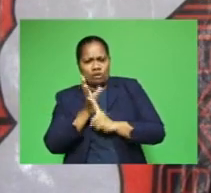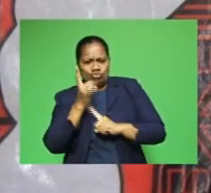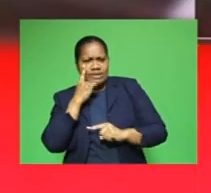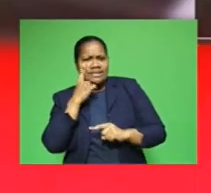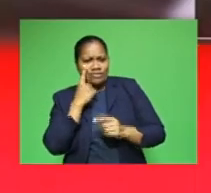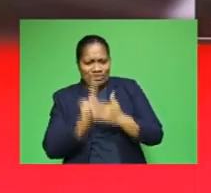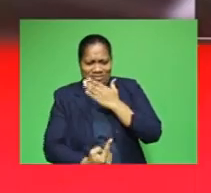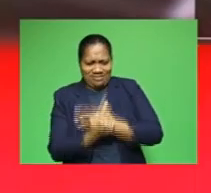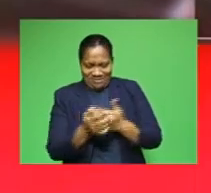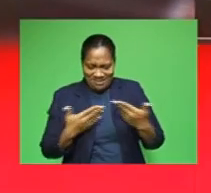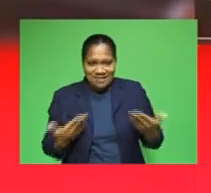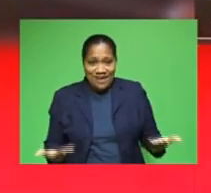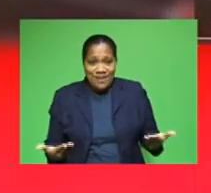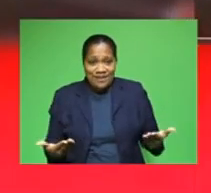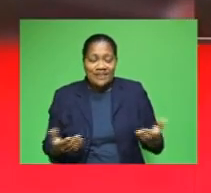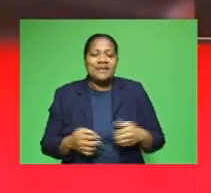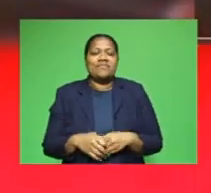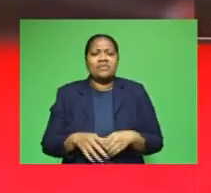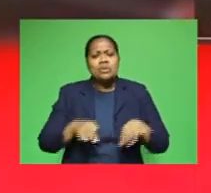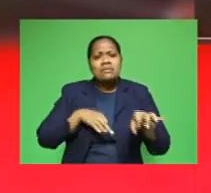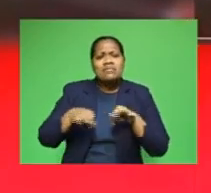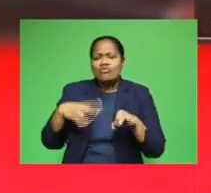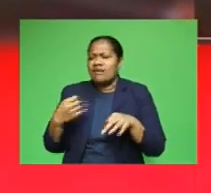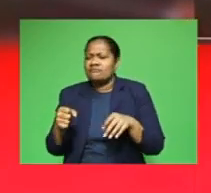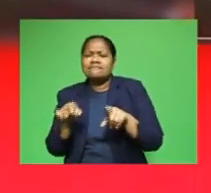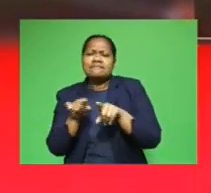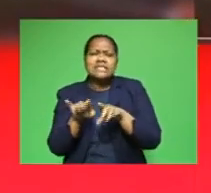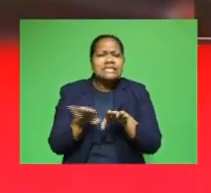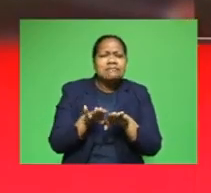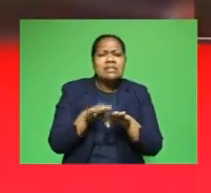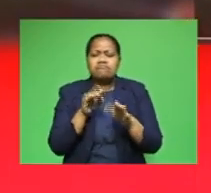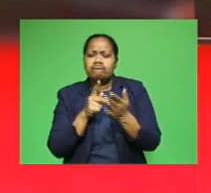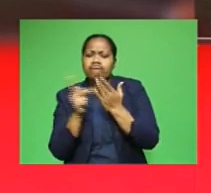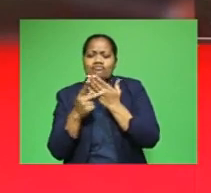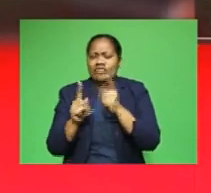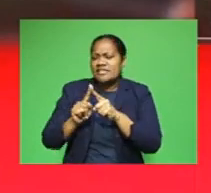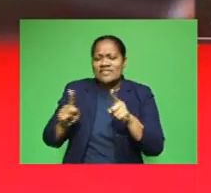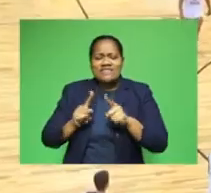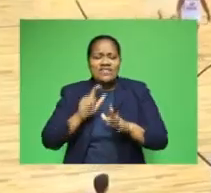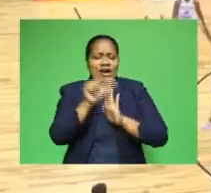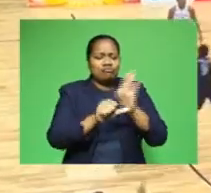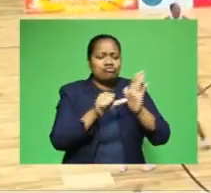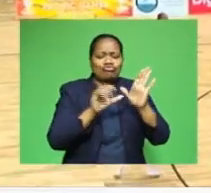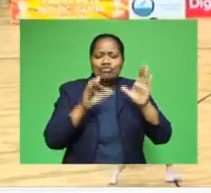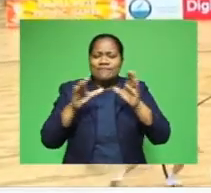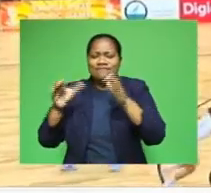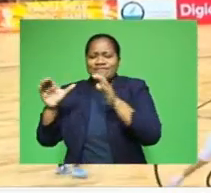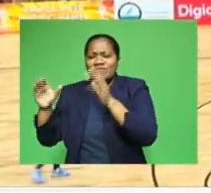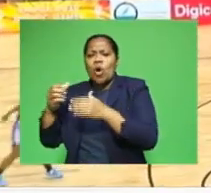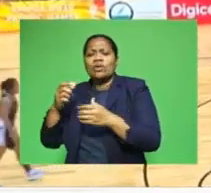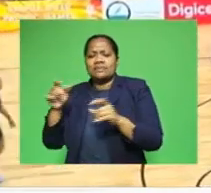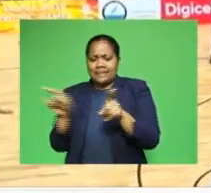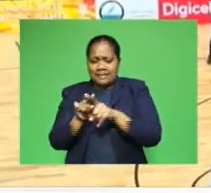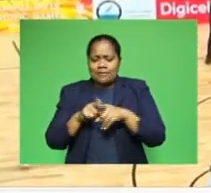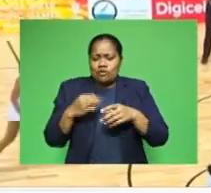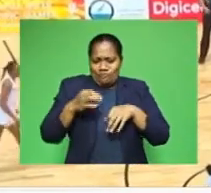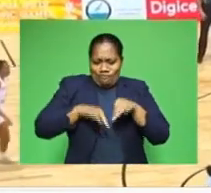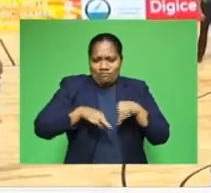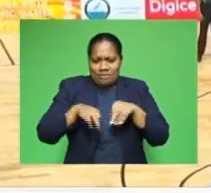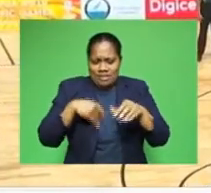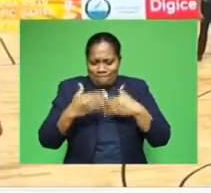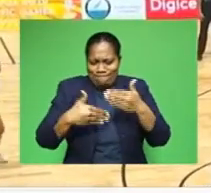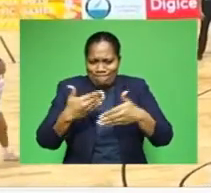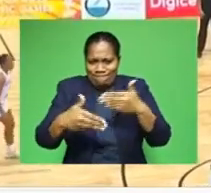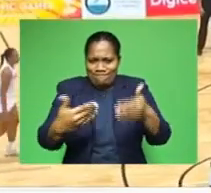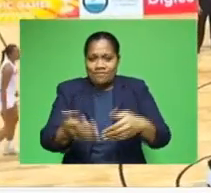worldwide. Plans to have similar programs for different age groups are also in the pipeline. As far as real games of basketball is